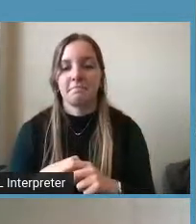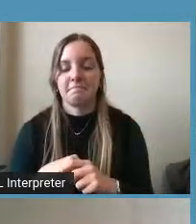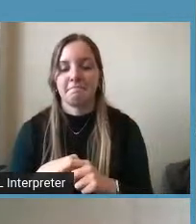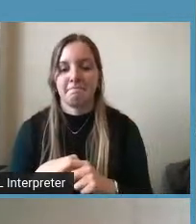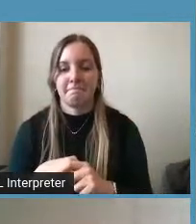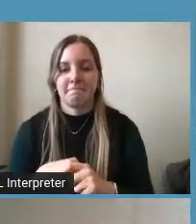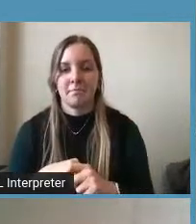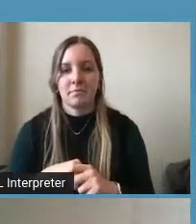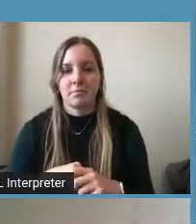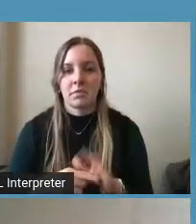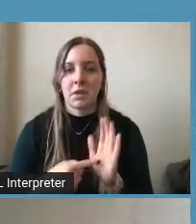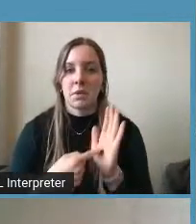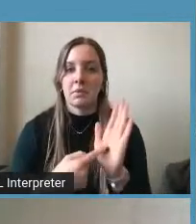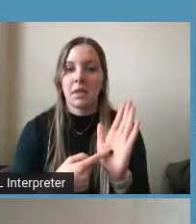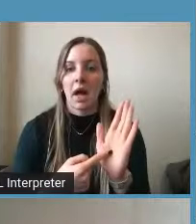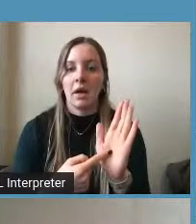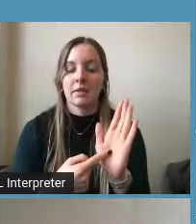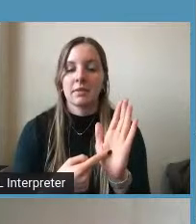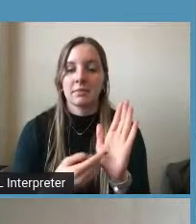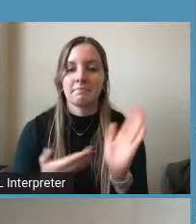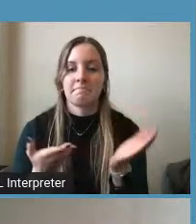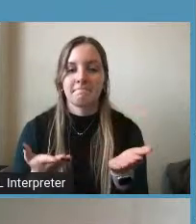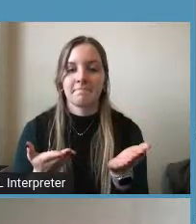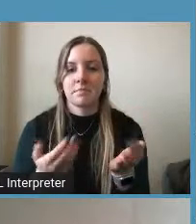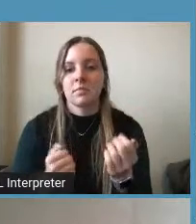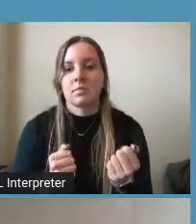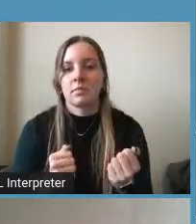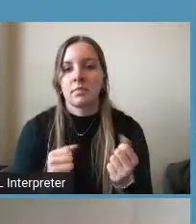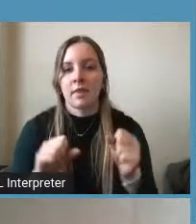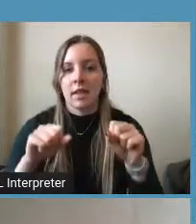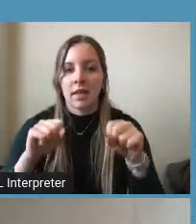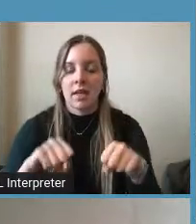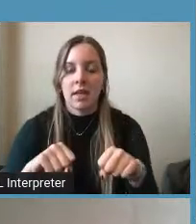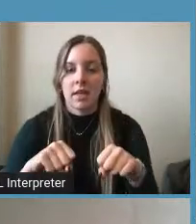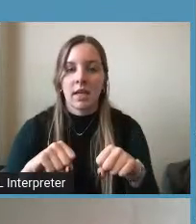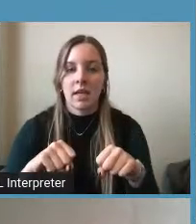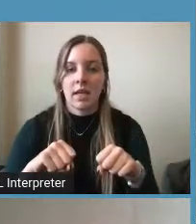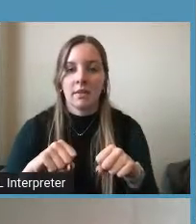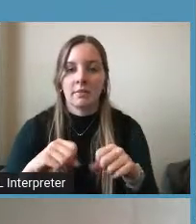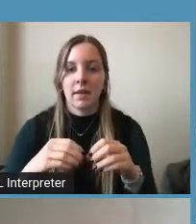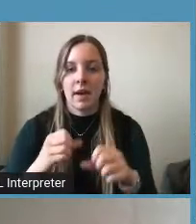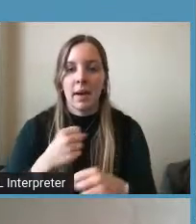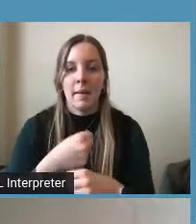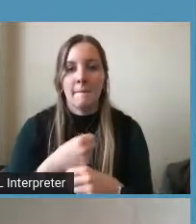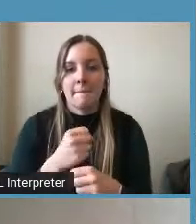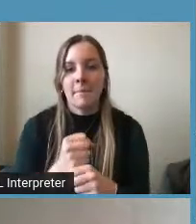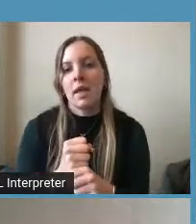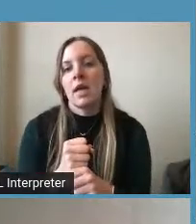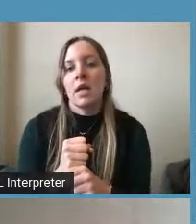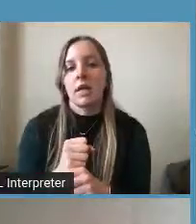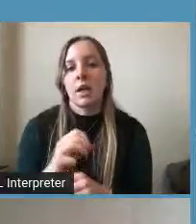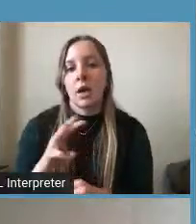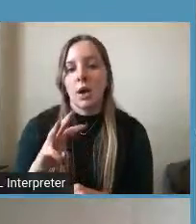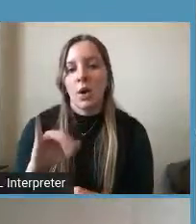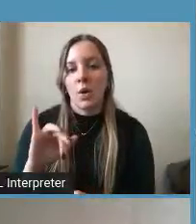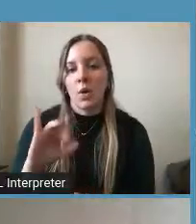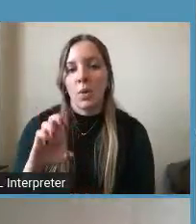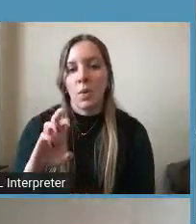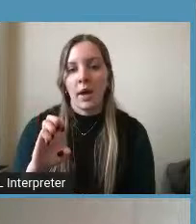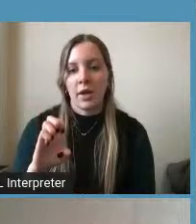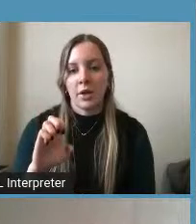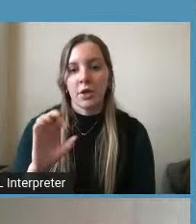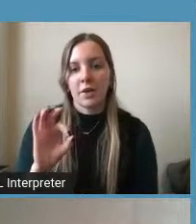cloud. And from that, we can create a wireframe or a mesh. In this case, the mesh